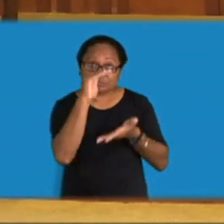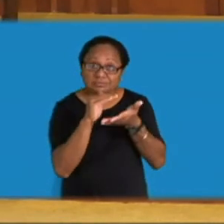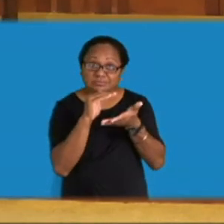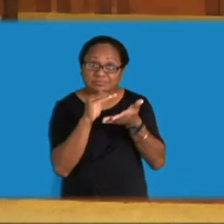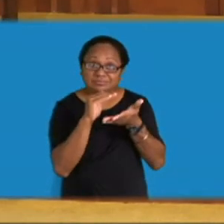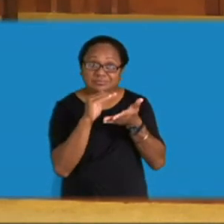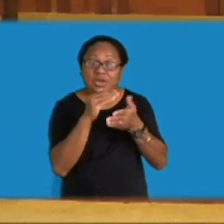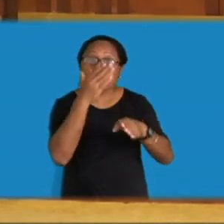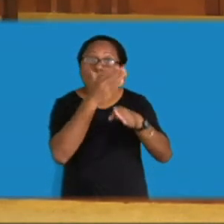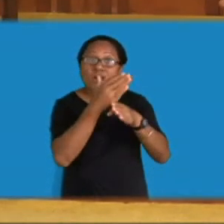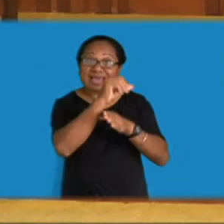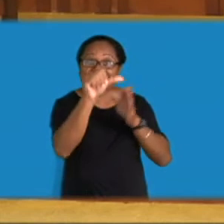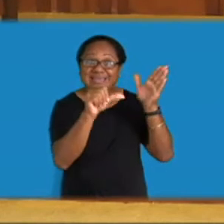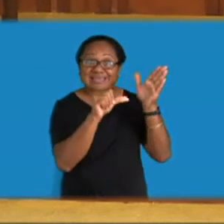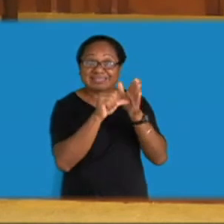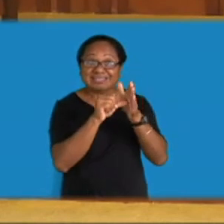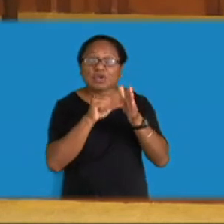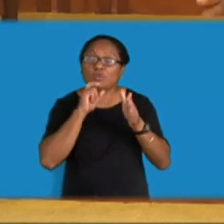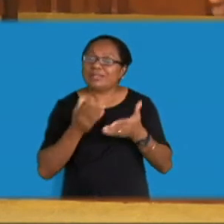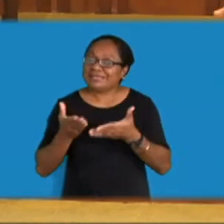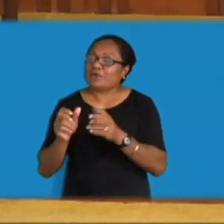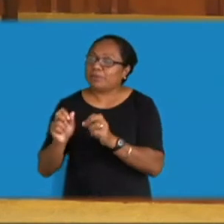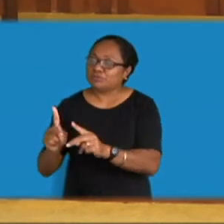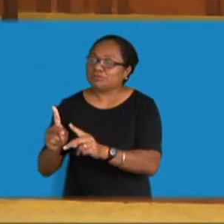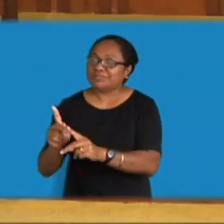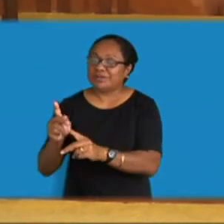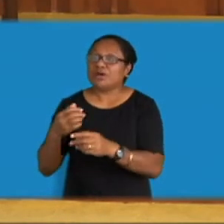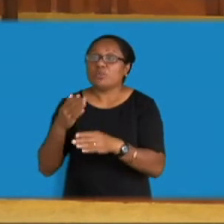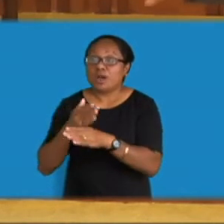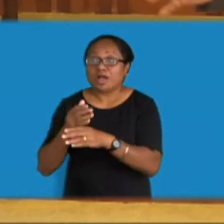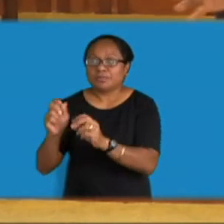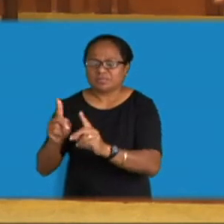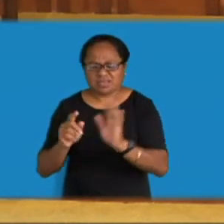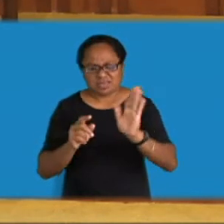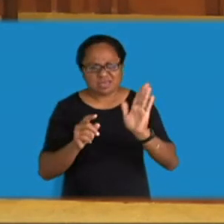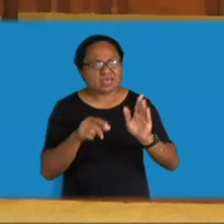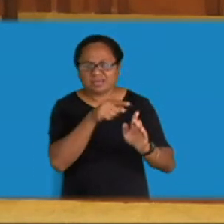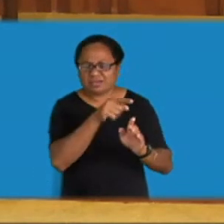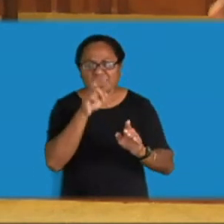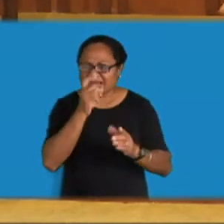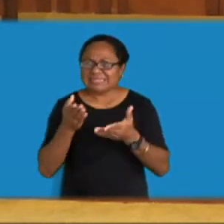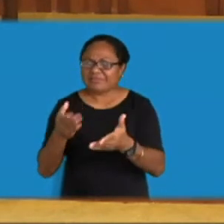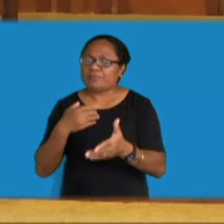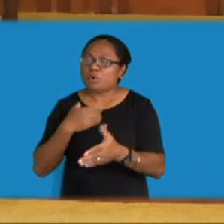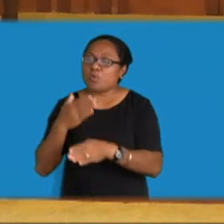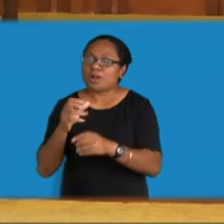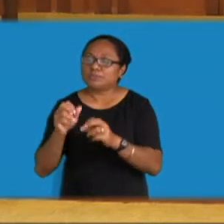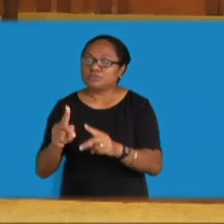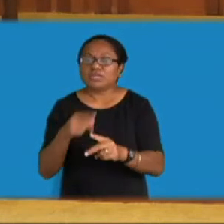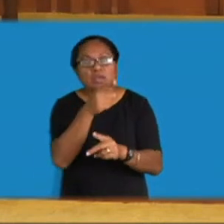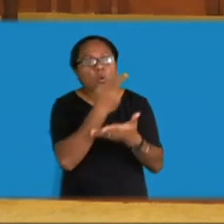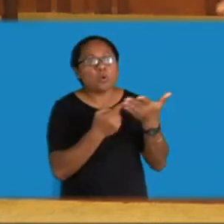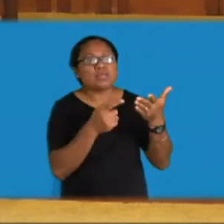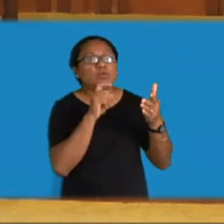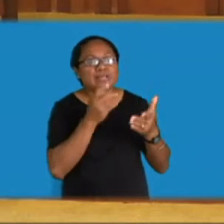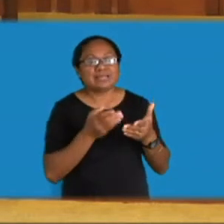60 to 55 is going to create no new jobs. It doesn't create new jobs, it's only replacement. And many of them are only in the civil service. So